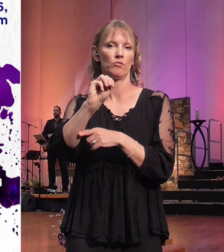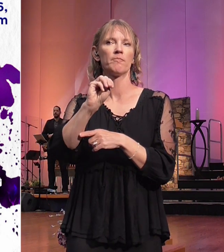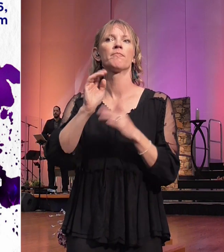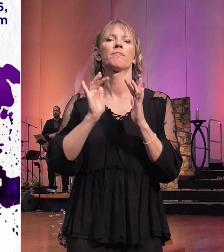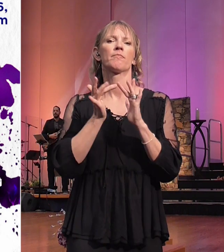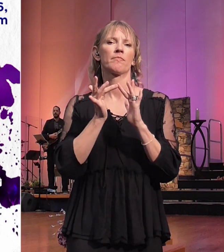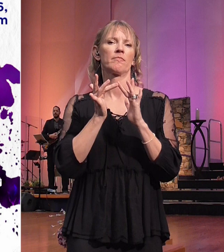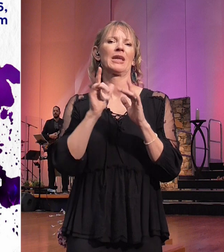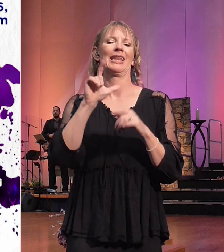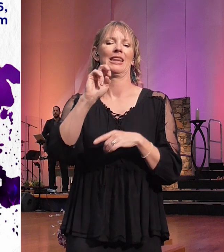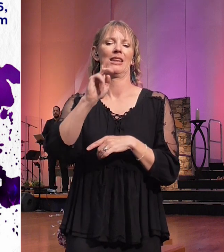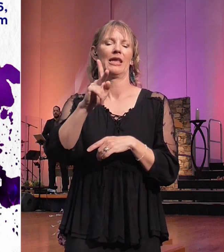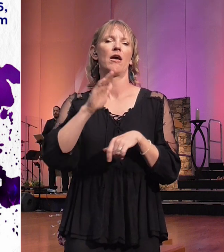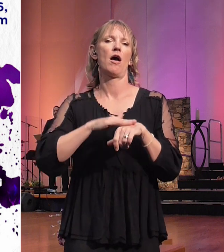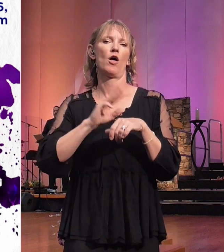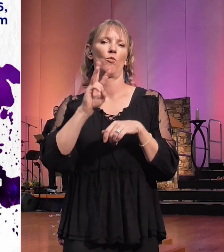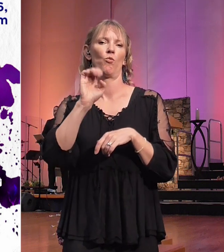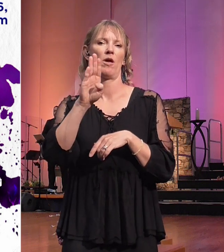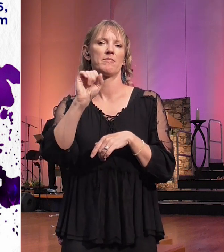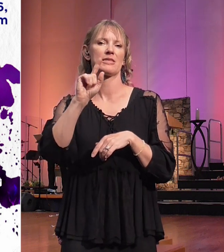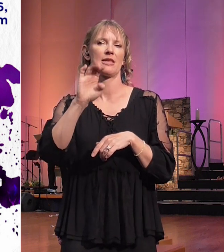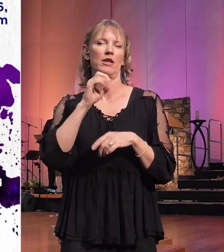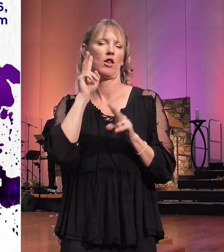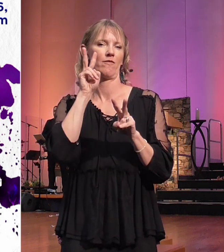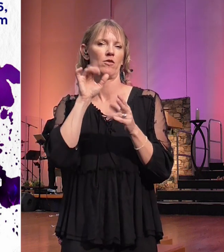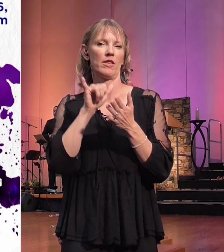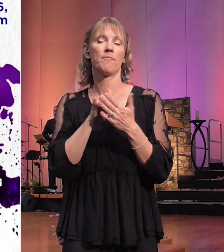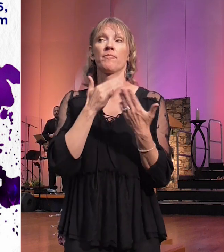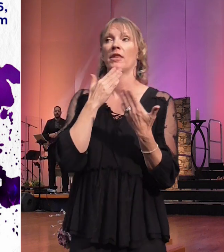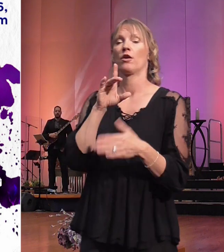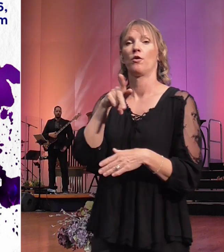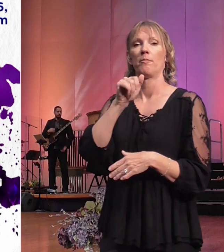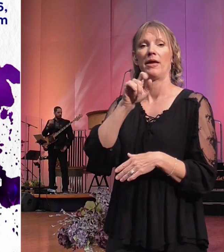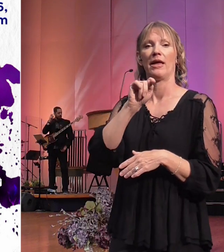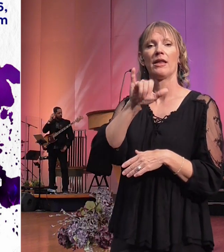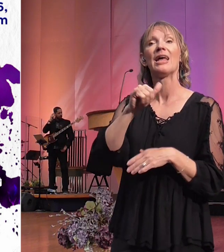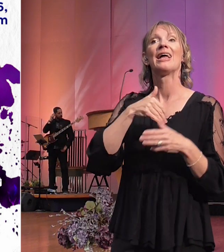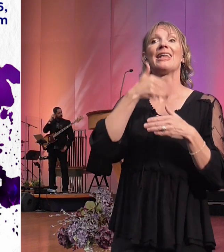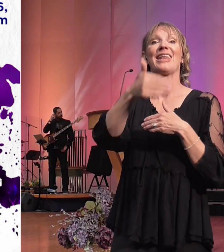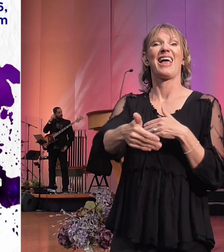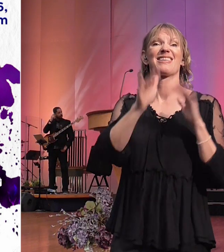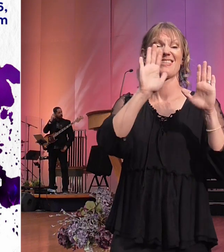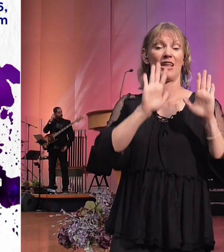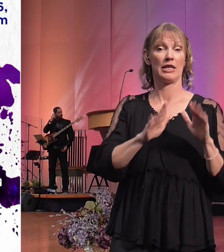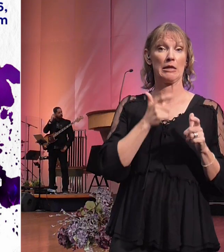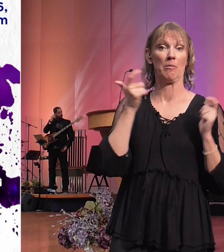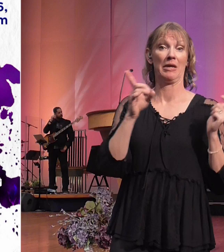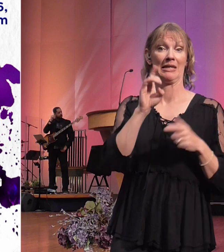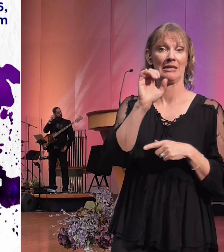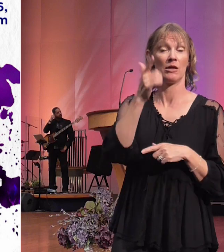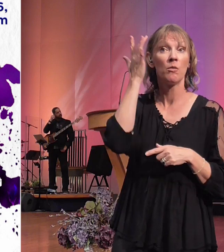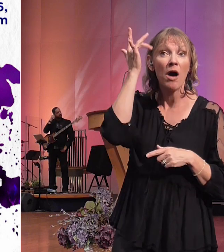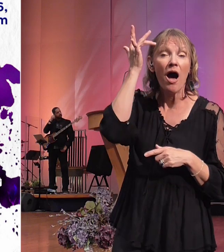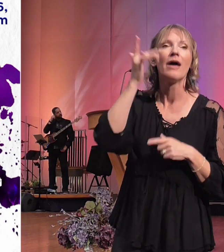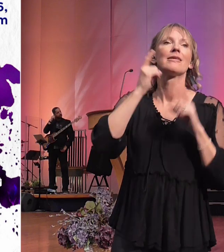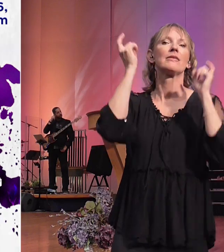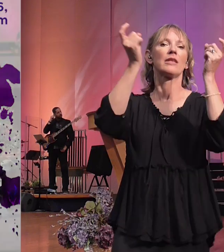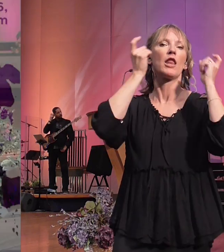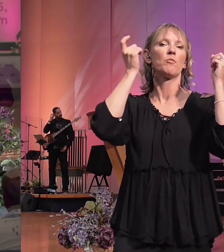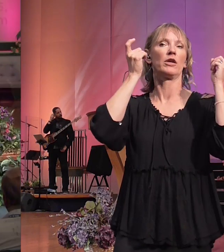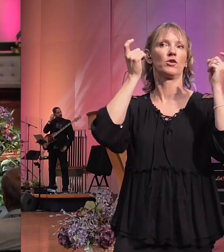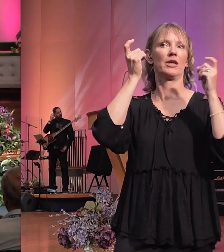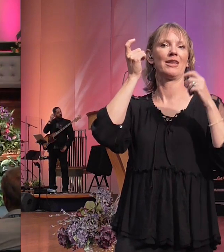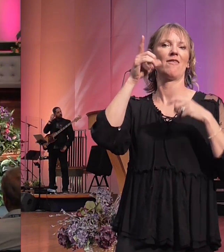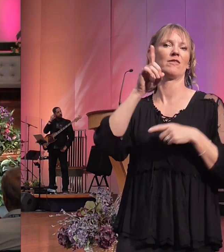is on our website. So I look forward to that. So thank you. Thank you, Patty. Hey, everybody, next Sunday's a big deal. It's a celebration of the